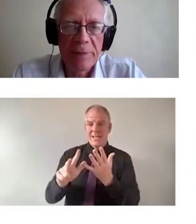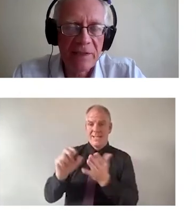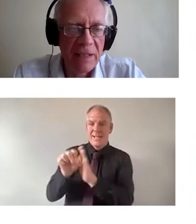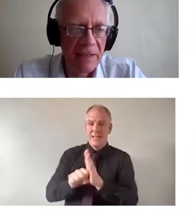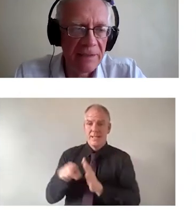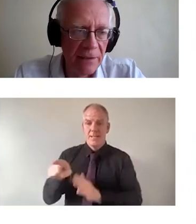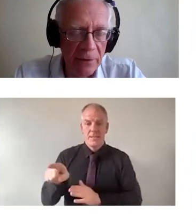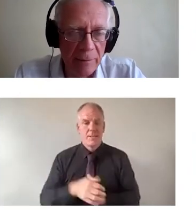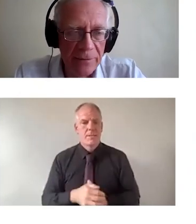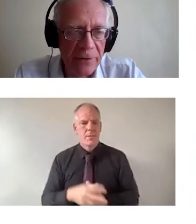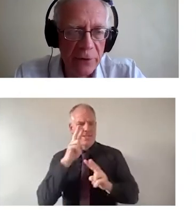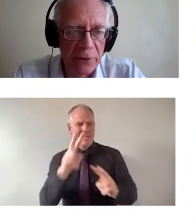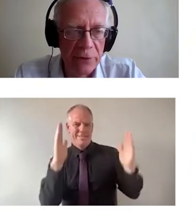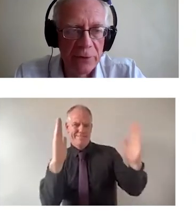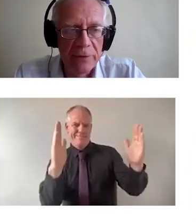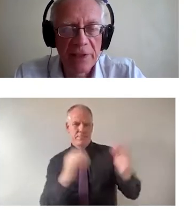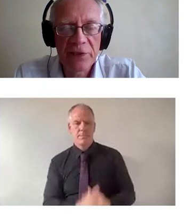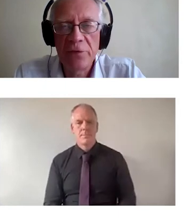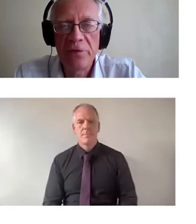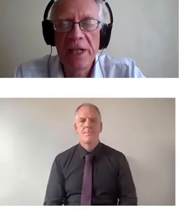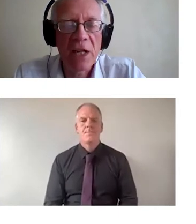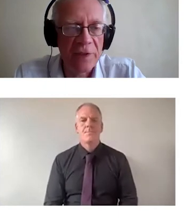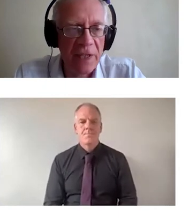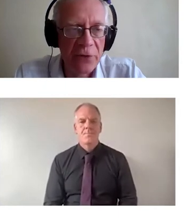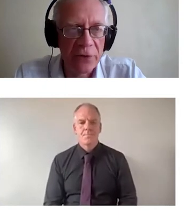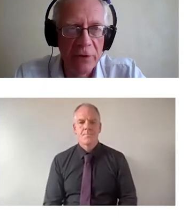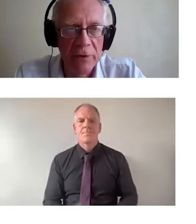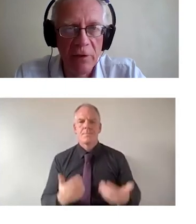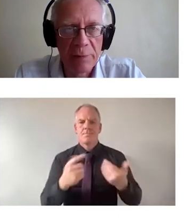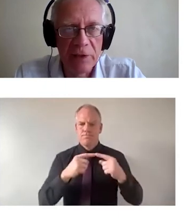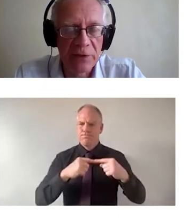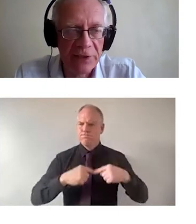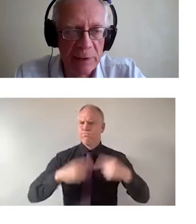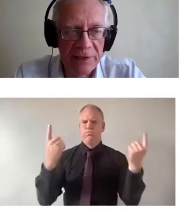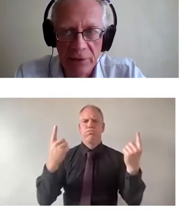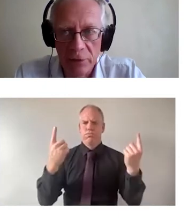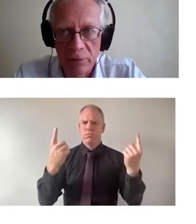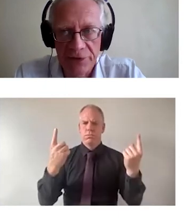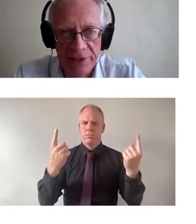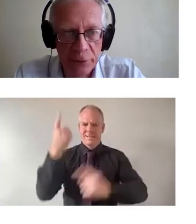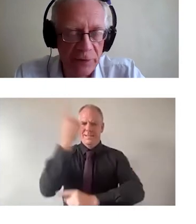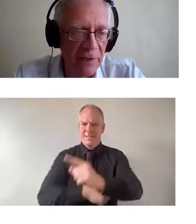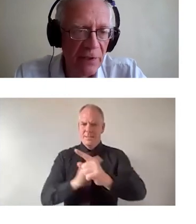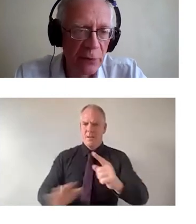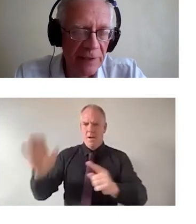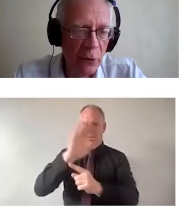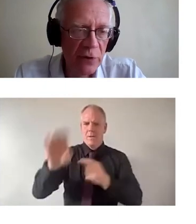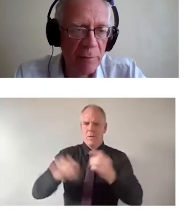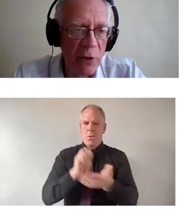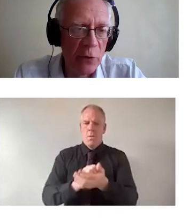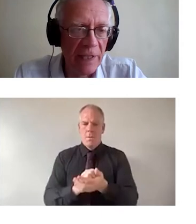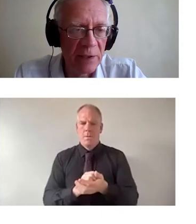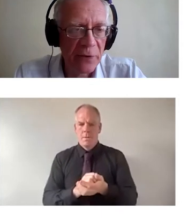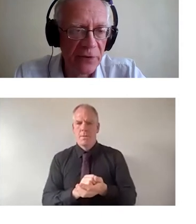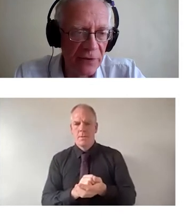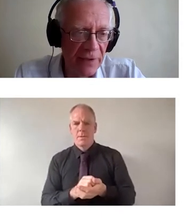see from that slide, you know, there is very large variations of prevalence of disability across the EU. So it goes